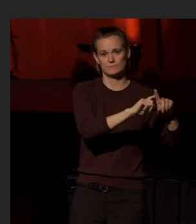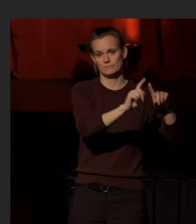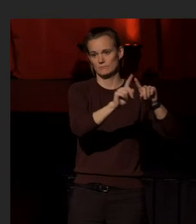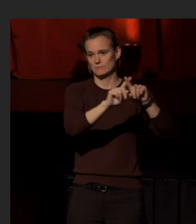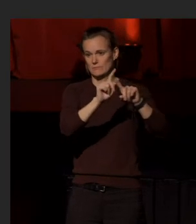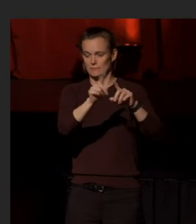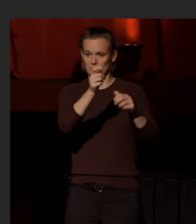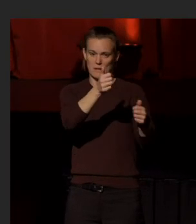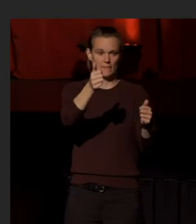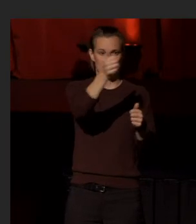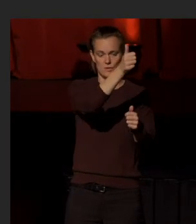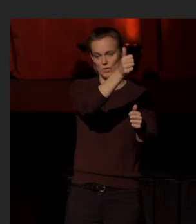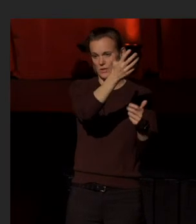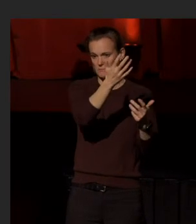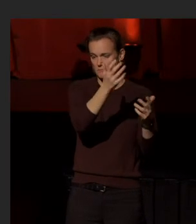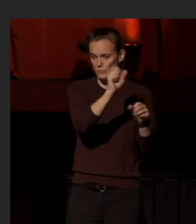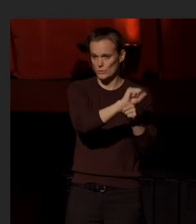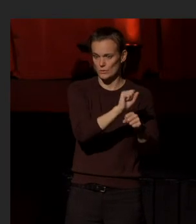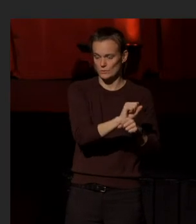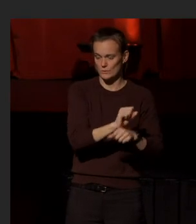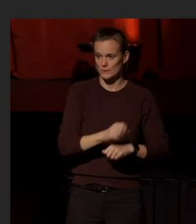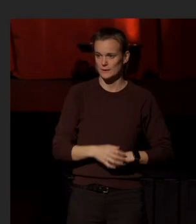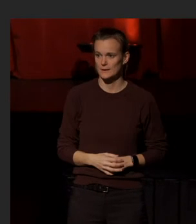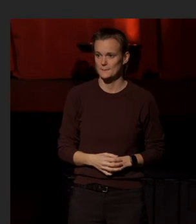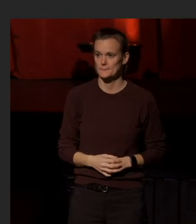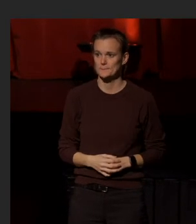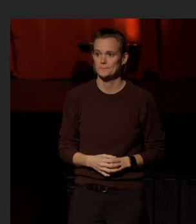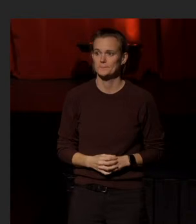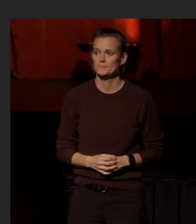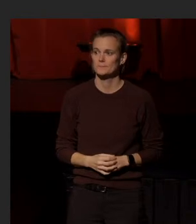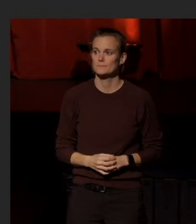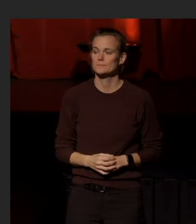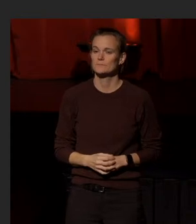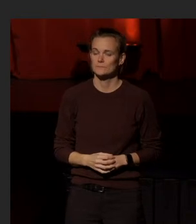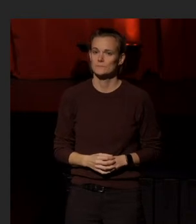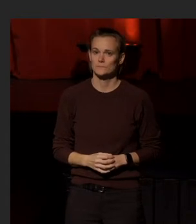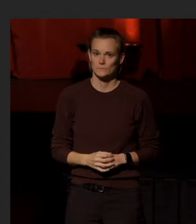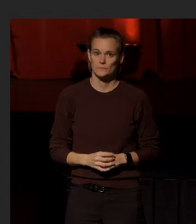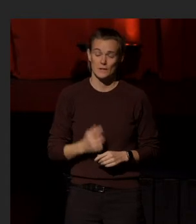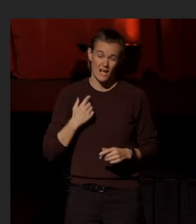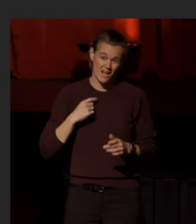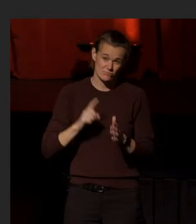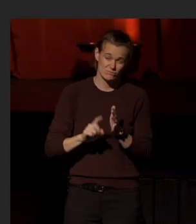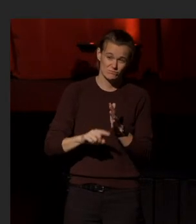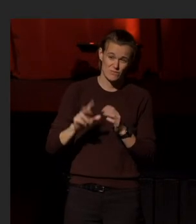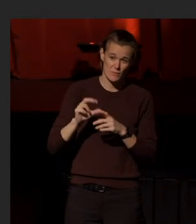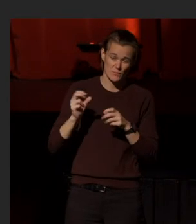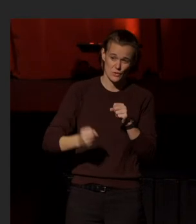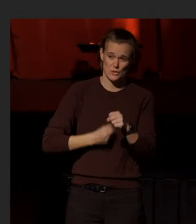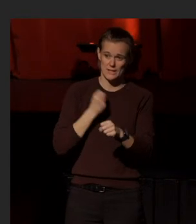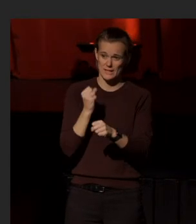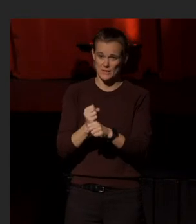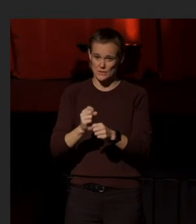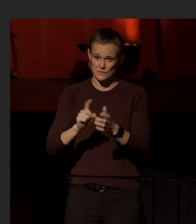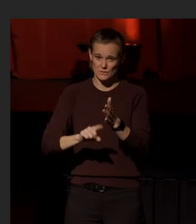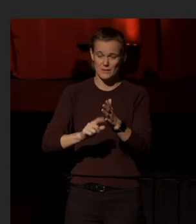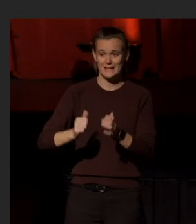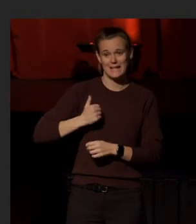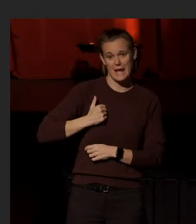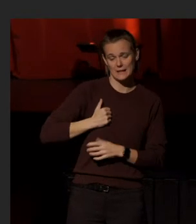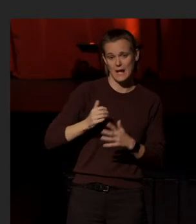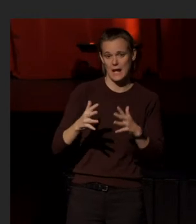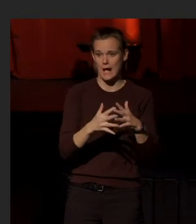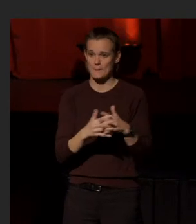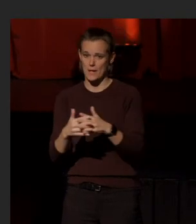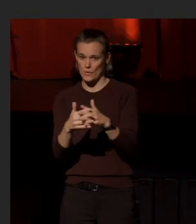leadership posts. I'm someone whose scholarship actually examines, I have for about 30 years, the relationship between Canada and the US and the